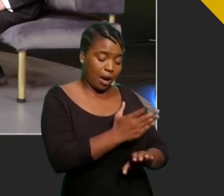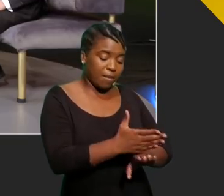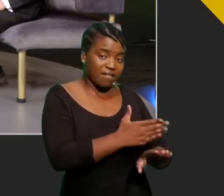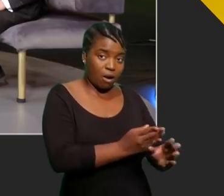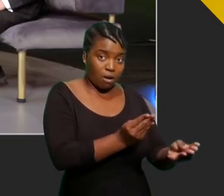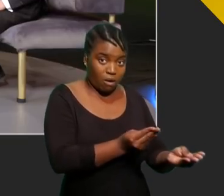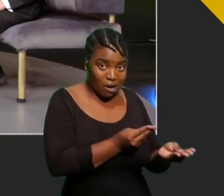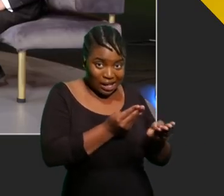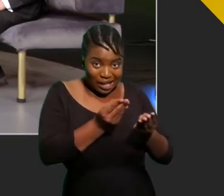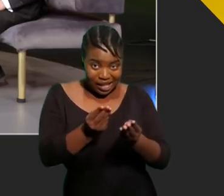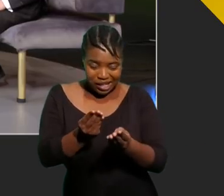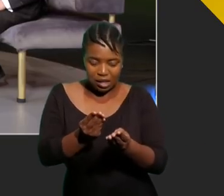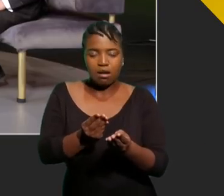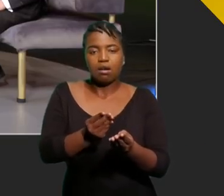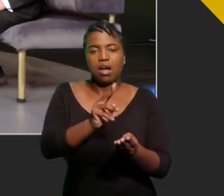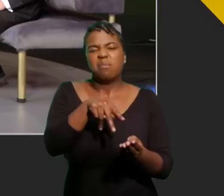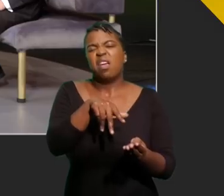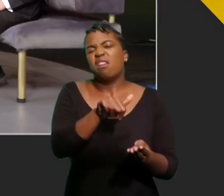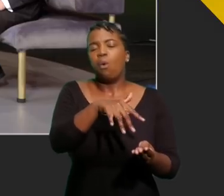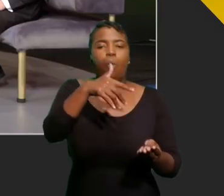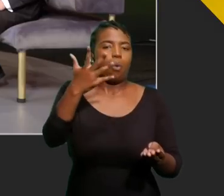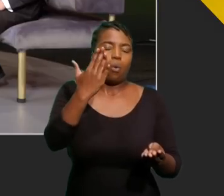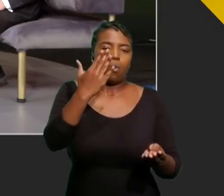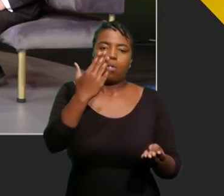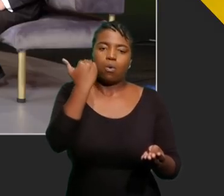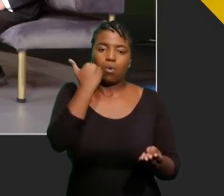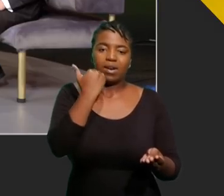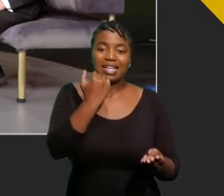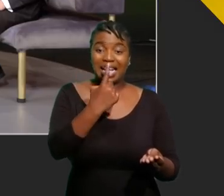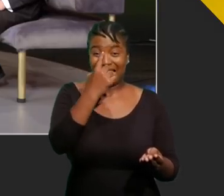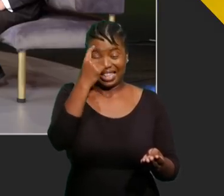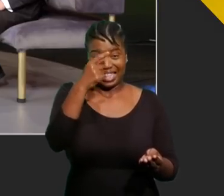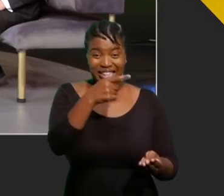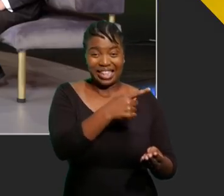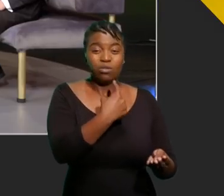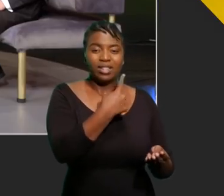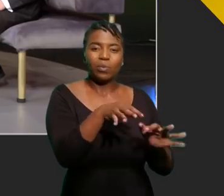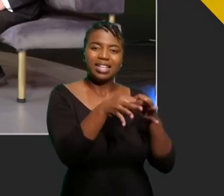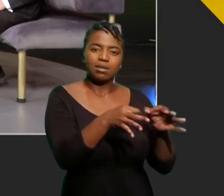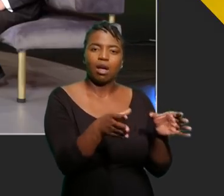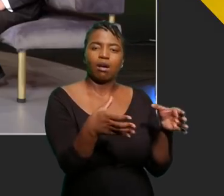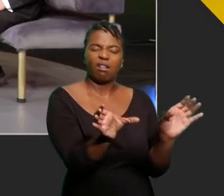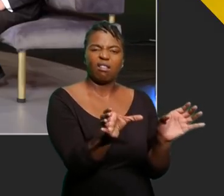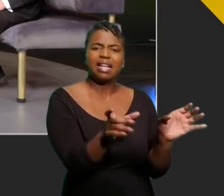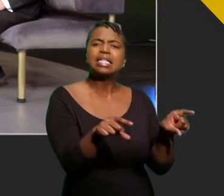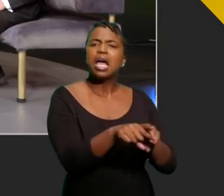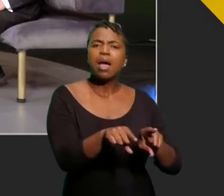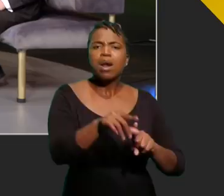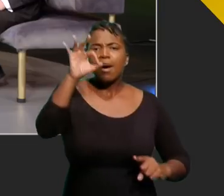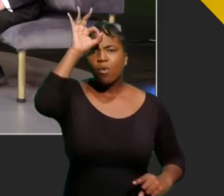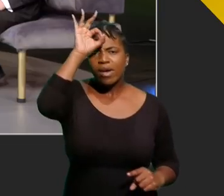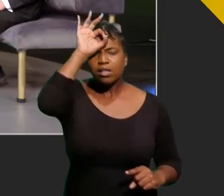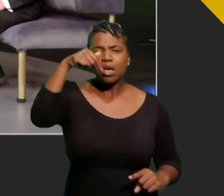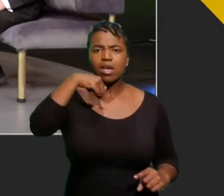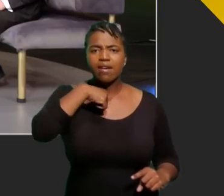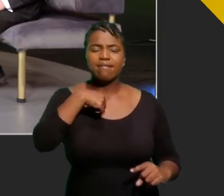yiswe kuma prosecutor. So that's why I think she was saying it's a fact finding mission. Yeah. That's essentially it, because even namaphoyisa